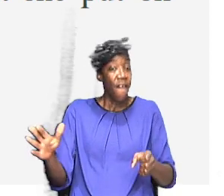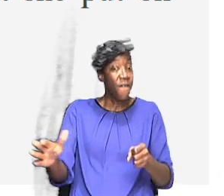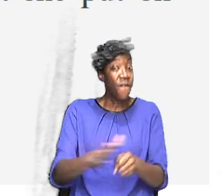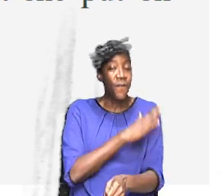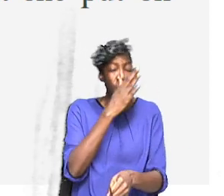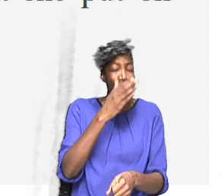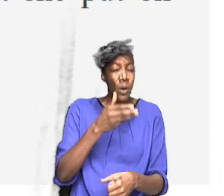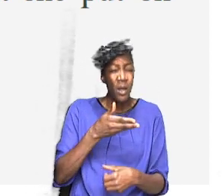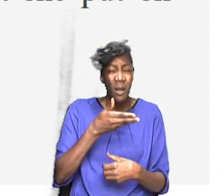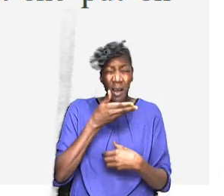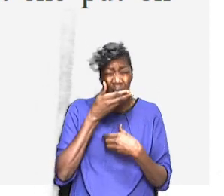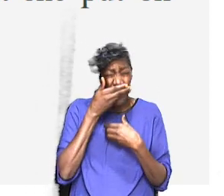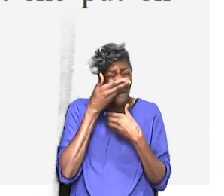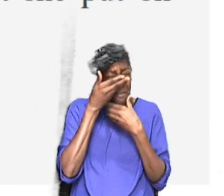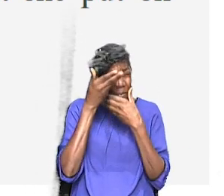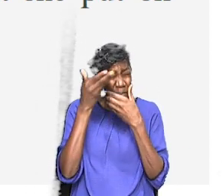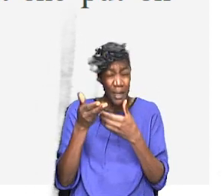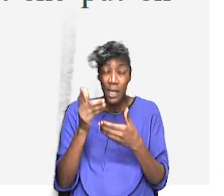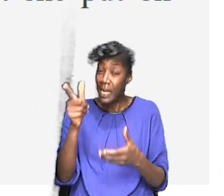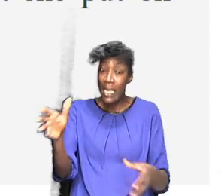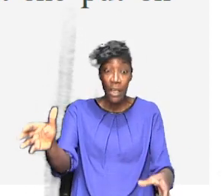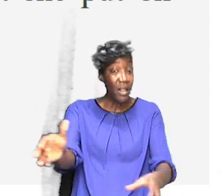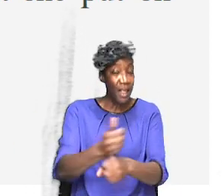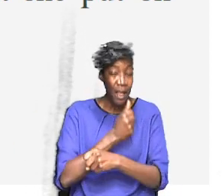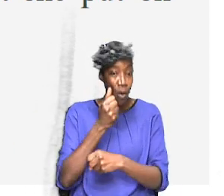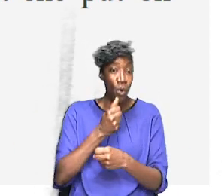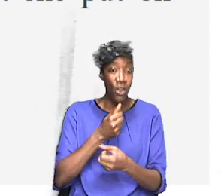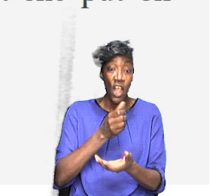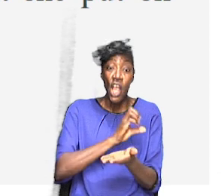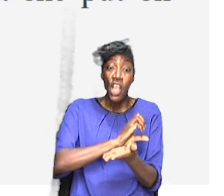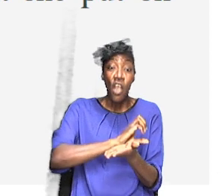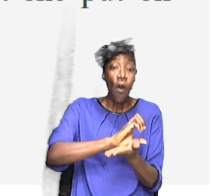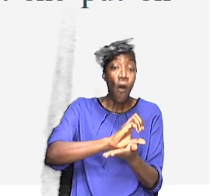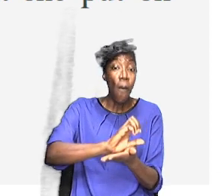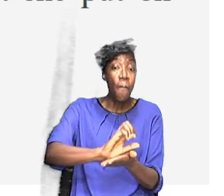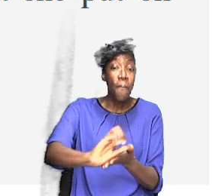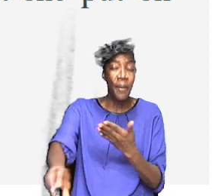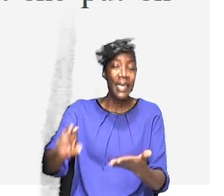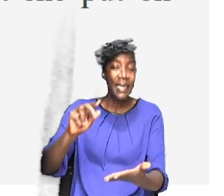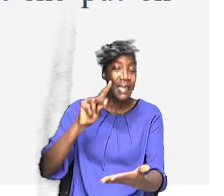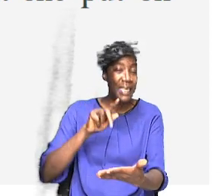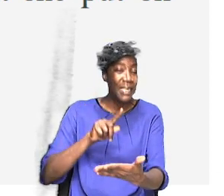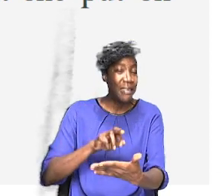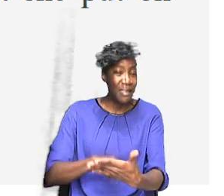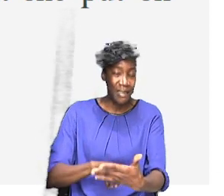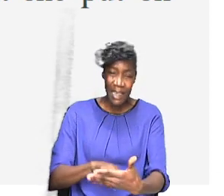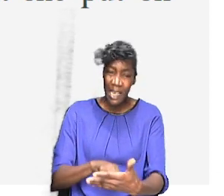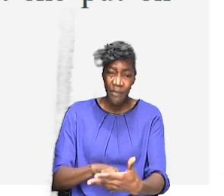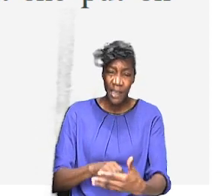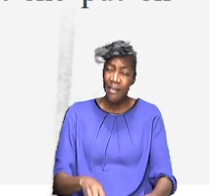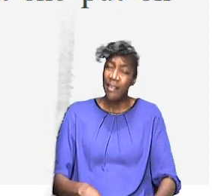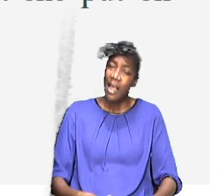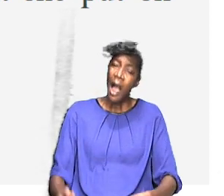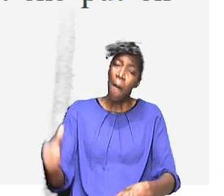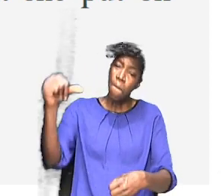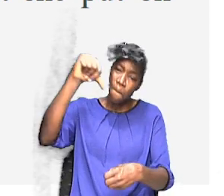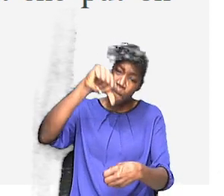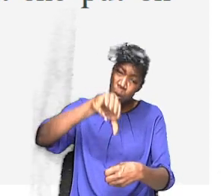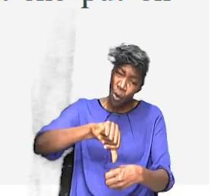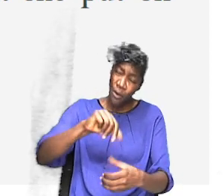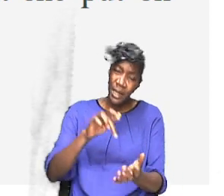you taking out your entire saving, amen, and trying to, and carrying it and giving it, pour it out at Jesus'